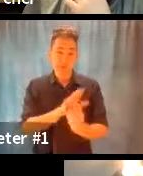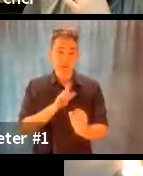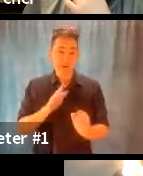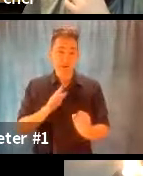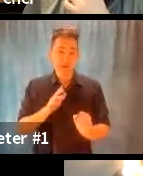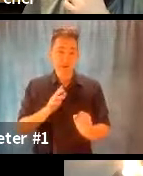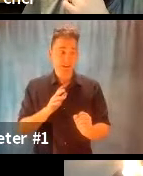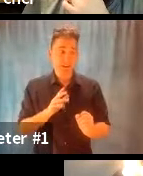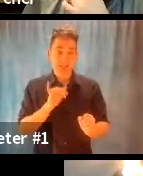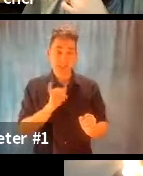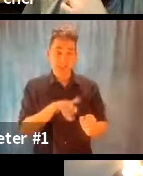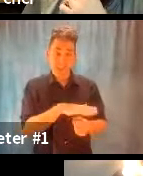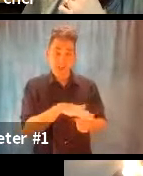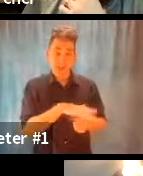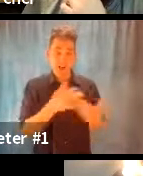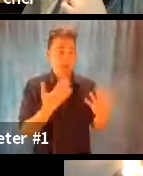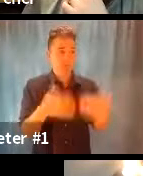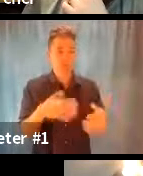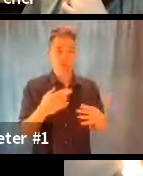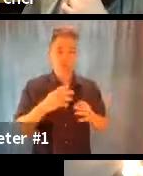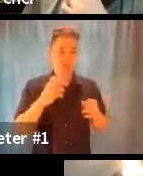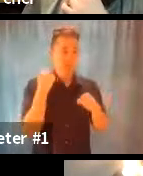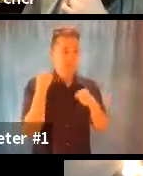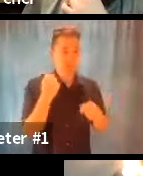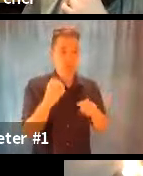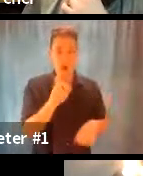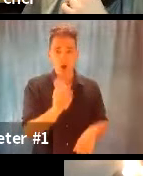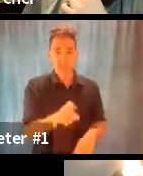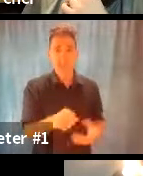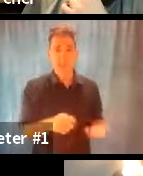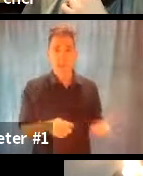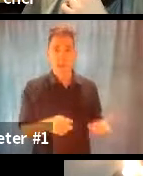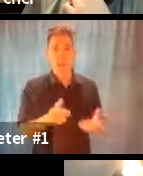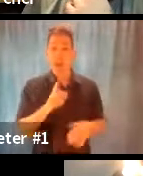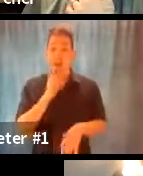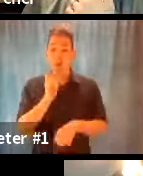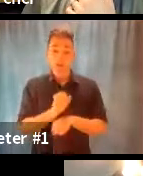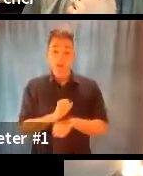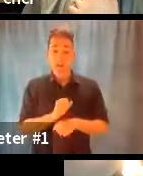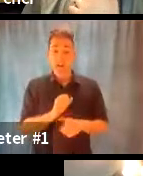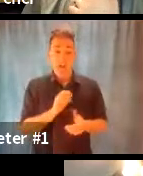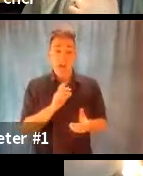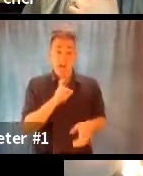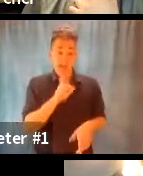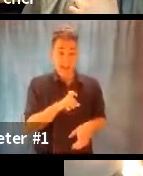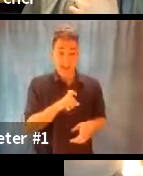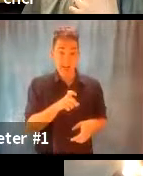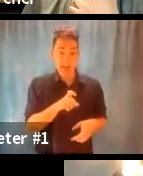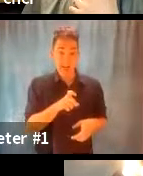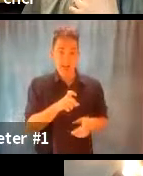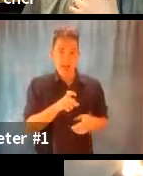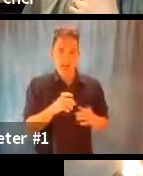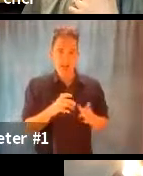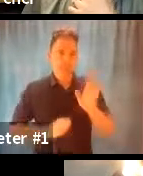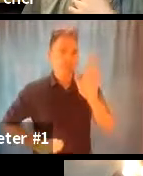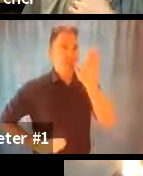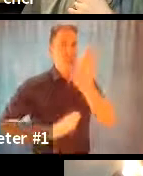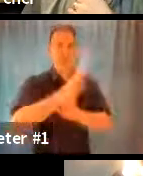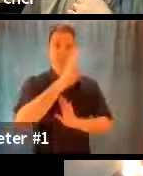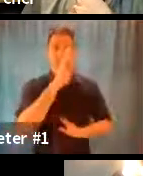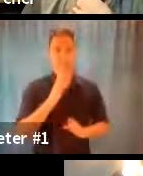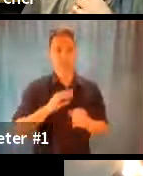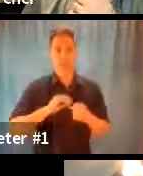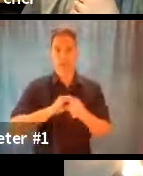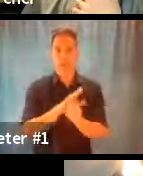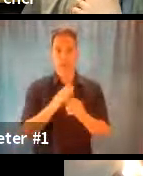that area, and it just seems to have exploded after the pandemic. And a lot of times it feels like that we